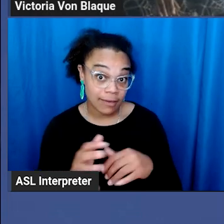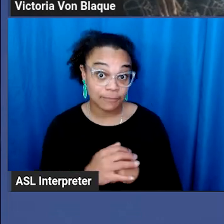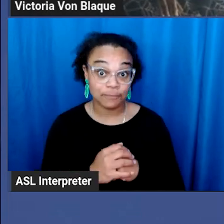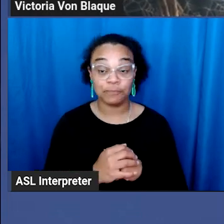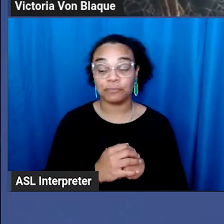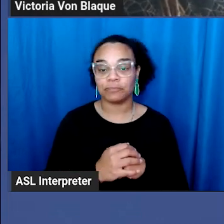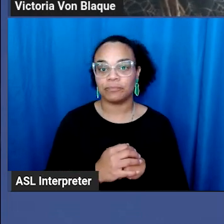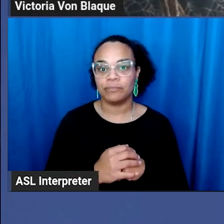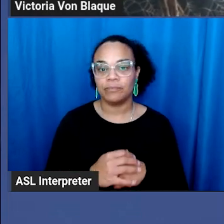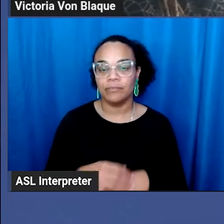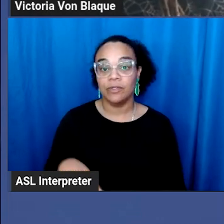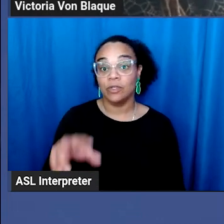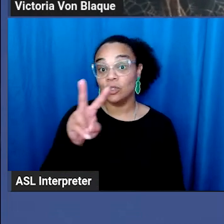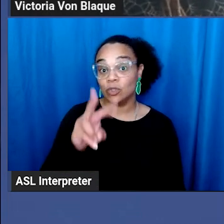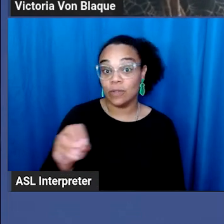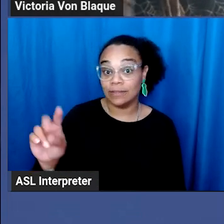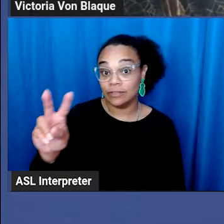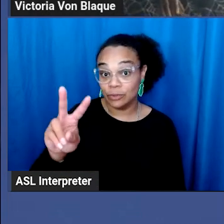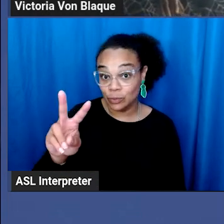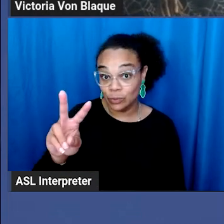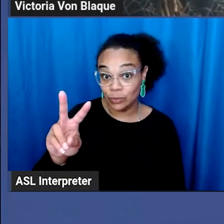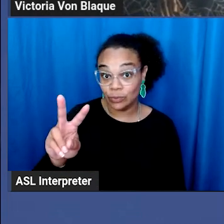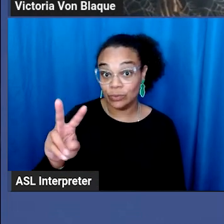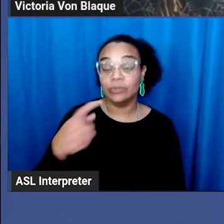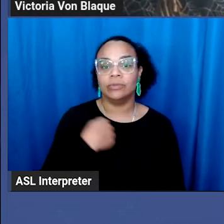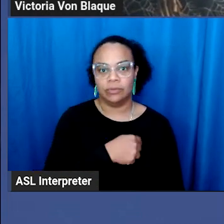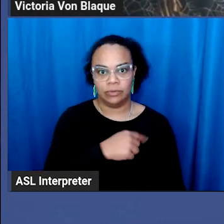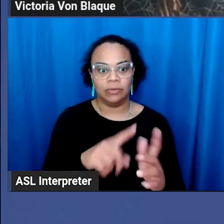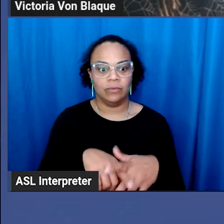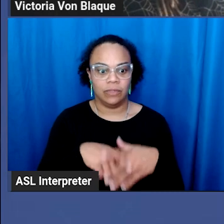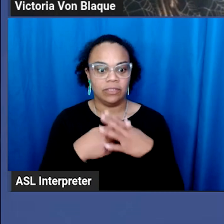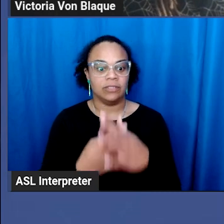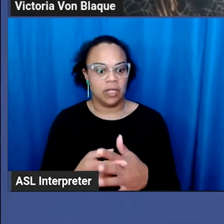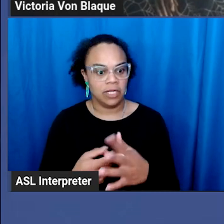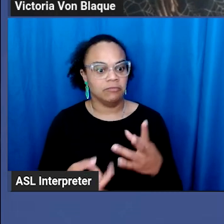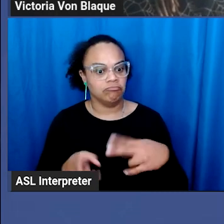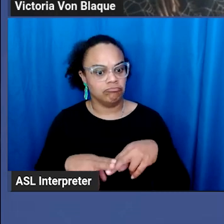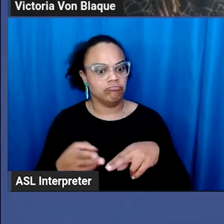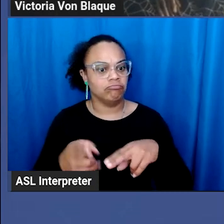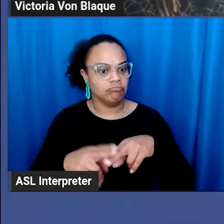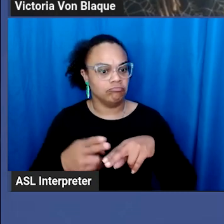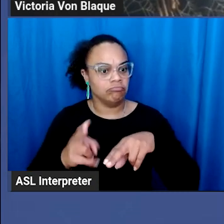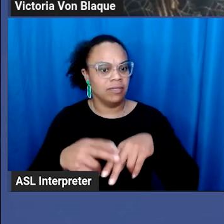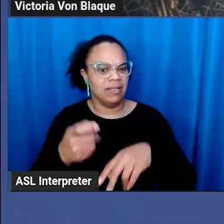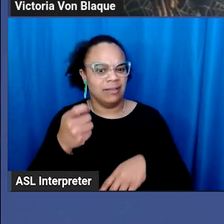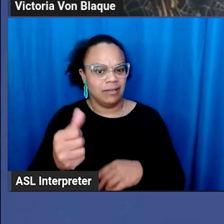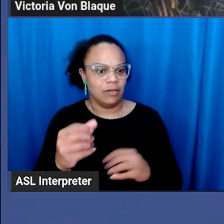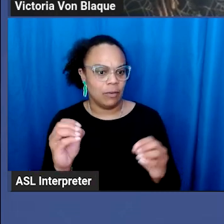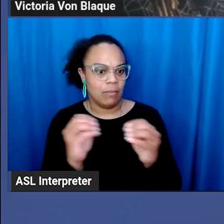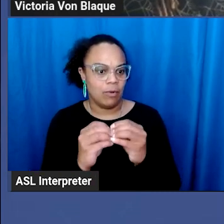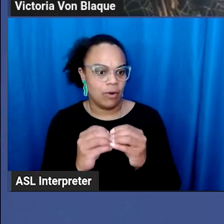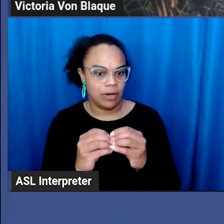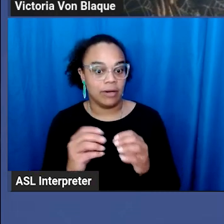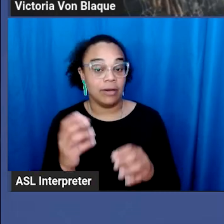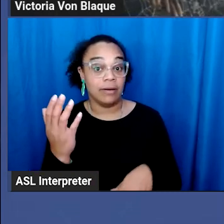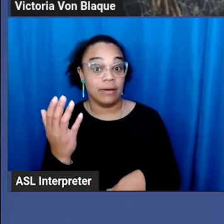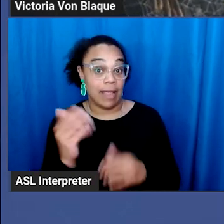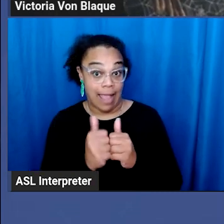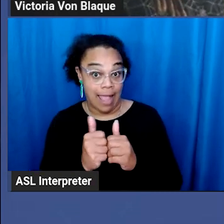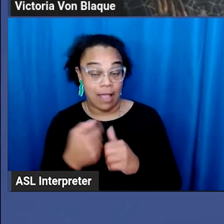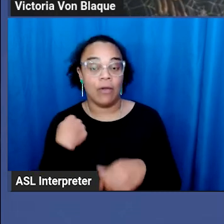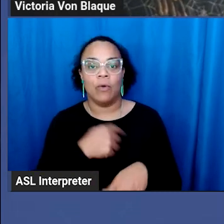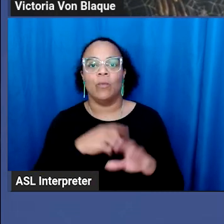In 2002, we started to pick up a little bit more because we started providing